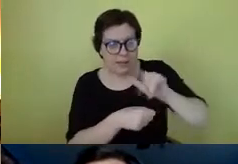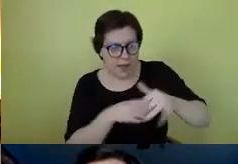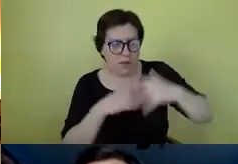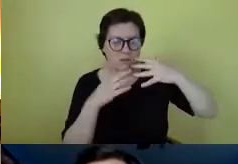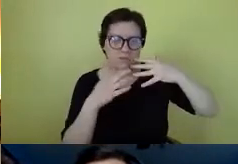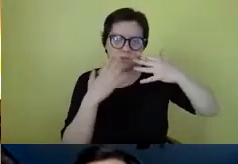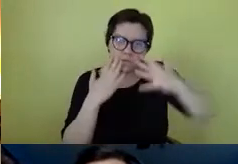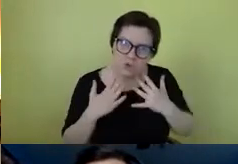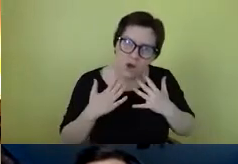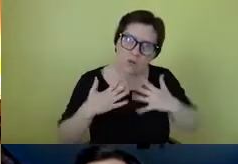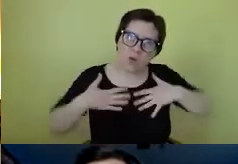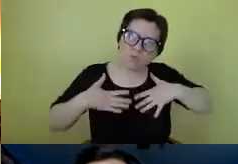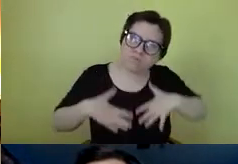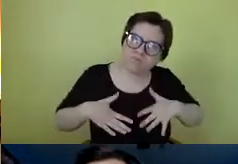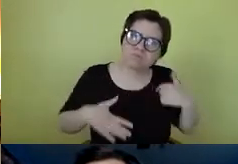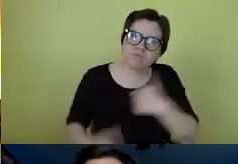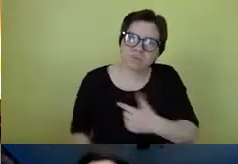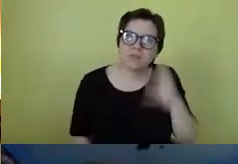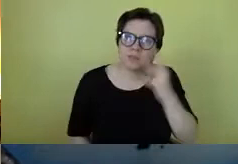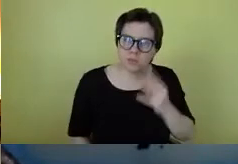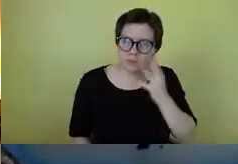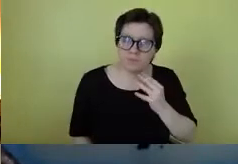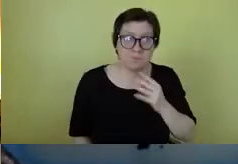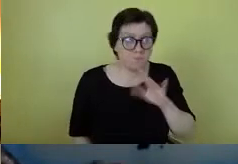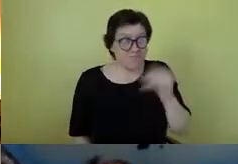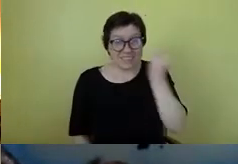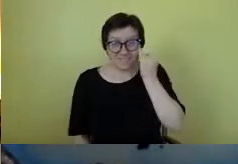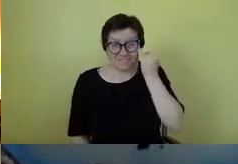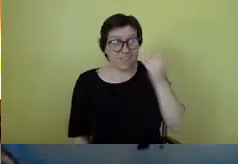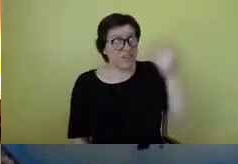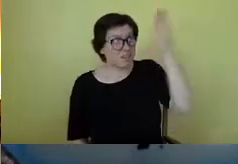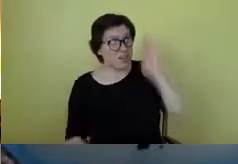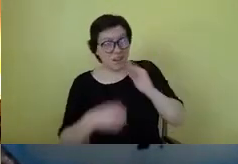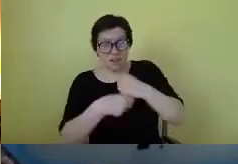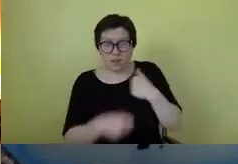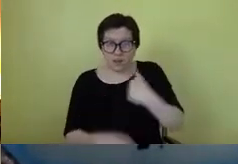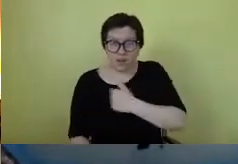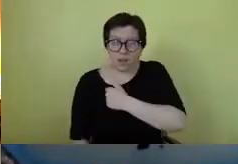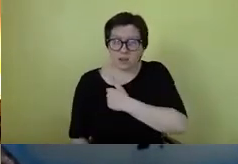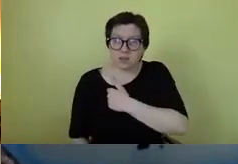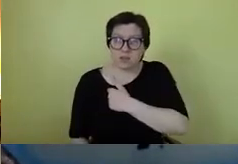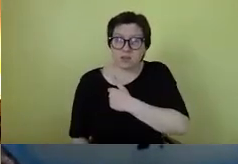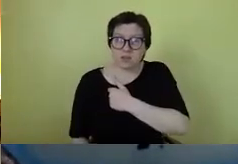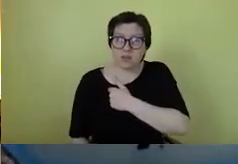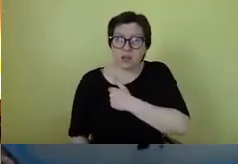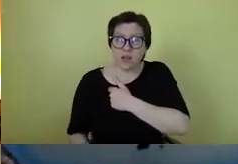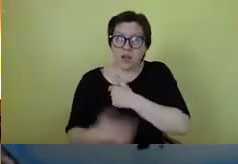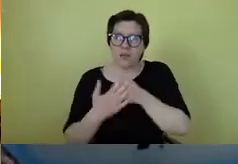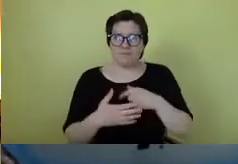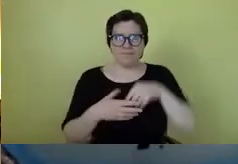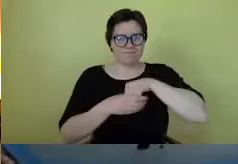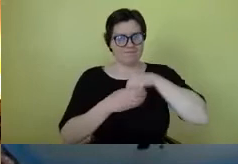currently experience. If God had created us to be programmed